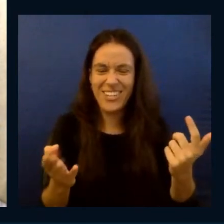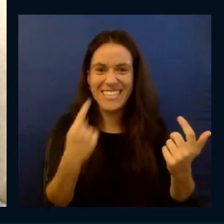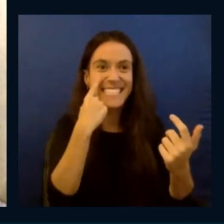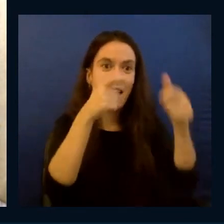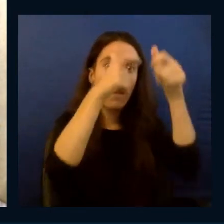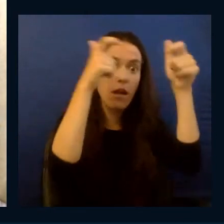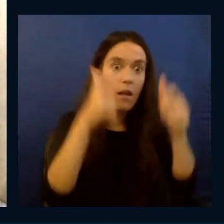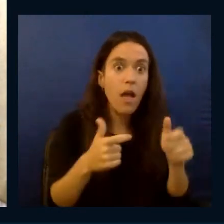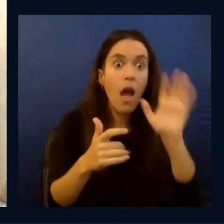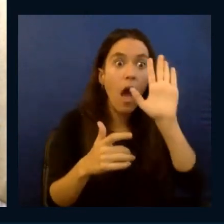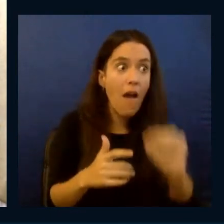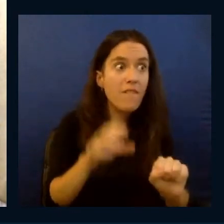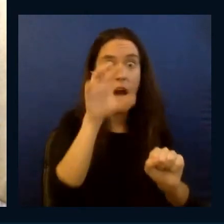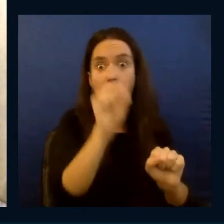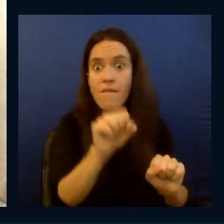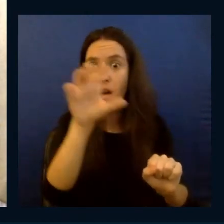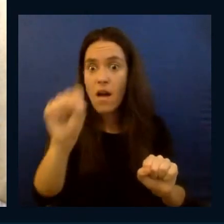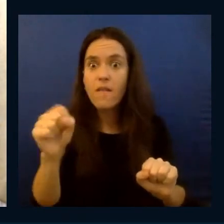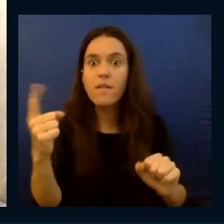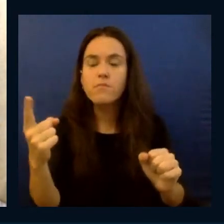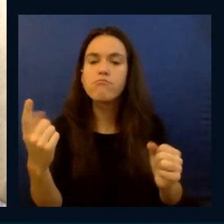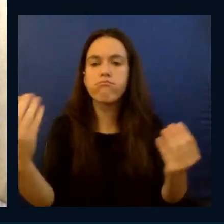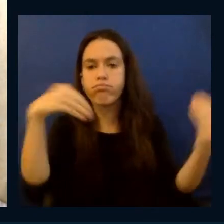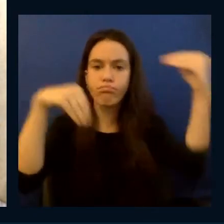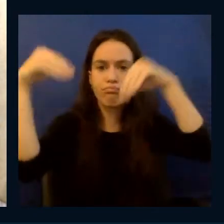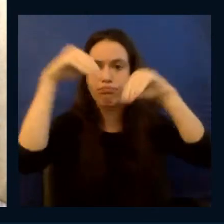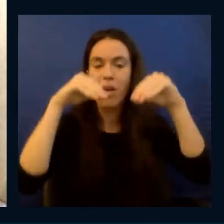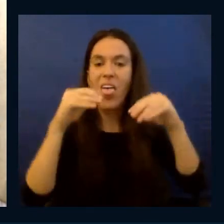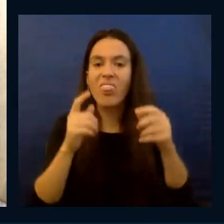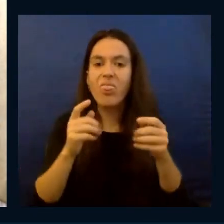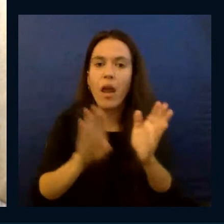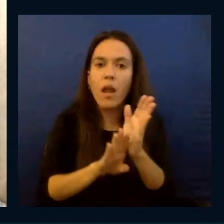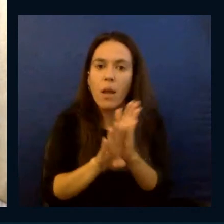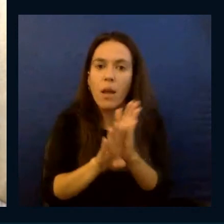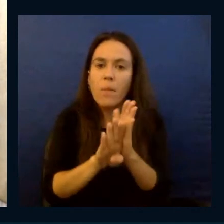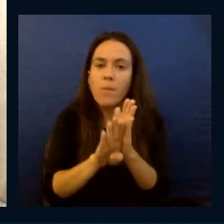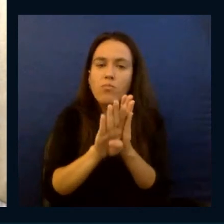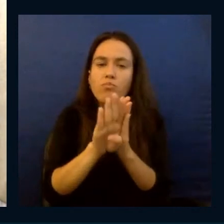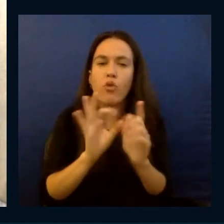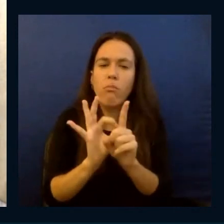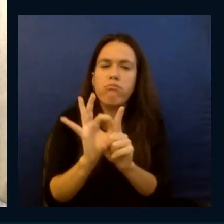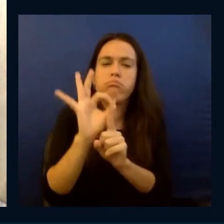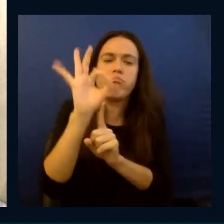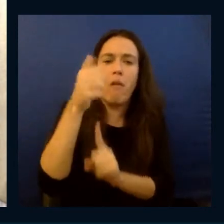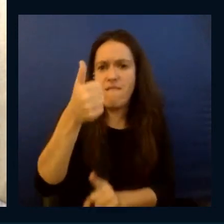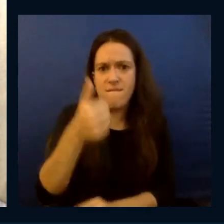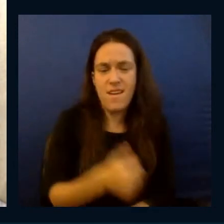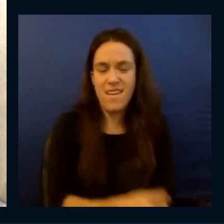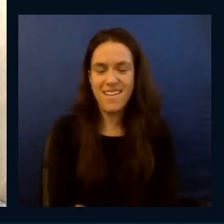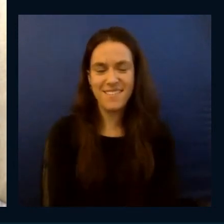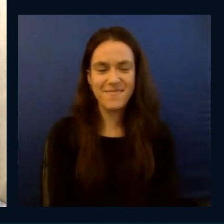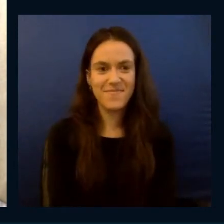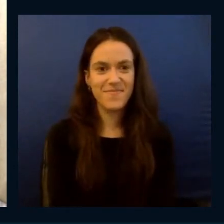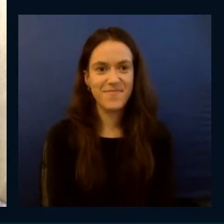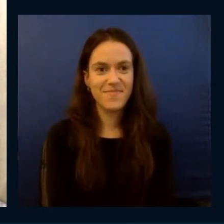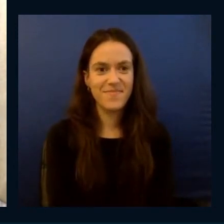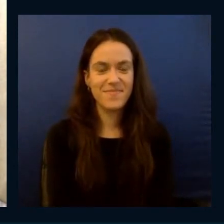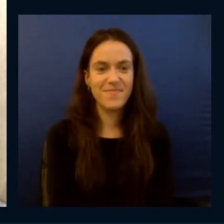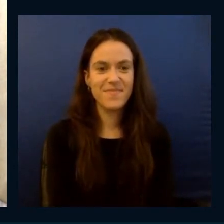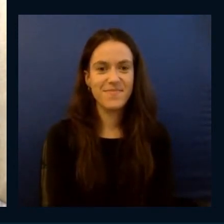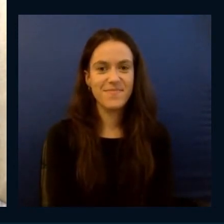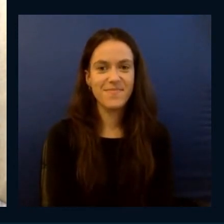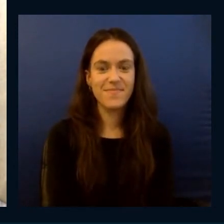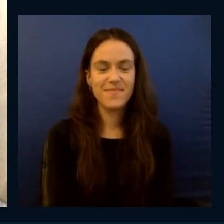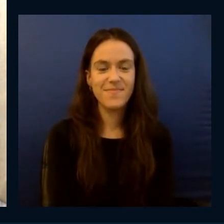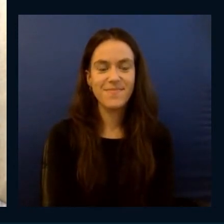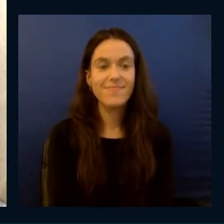getting it right, and reverse engineering that and making improvements along the way is super critical. Yeah, and another thing I found really handy was in